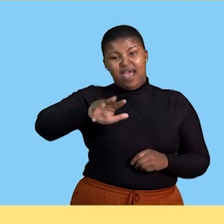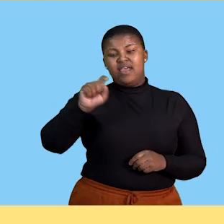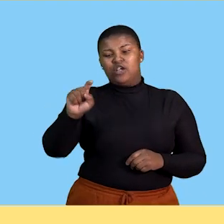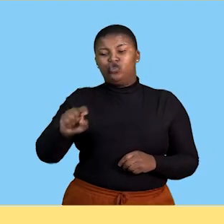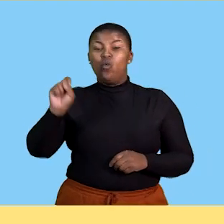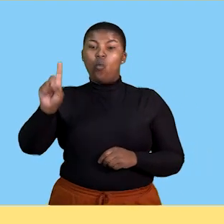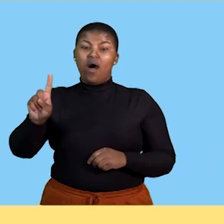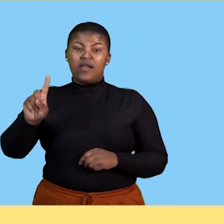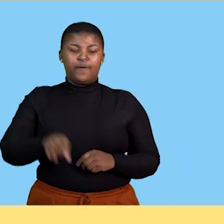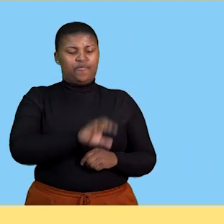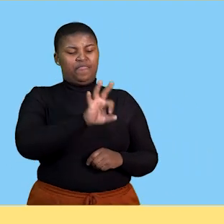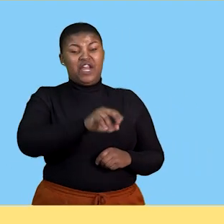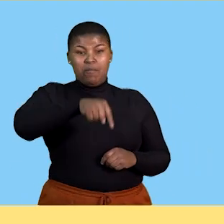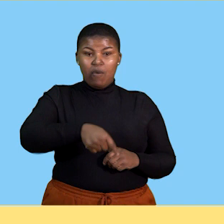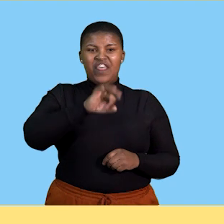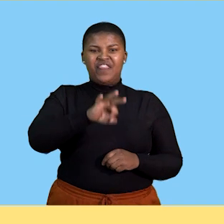3.39 as to 1.